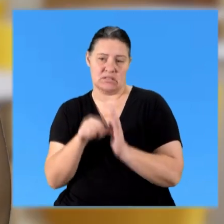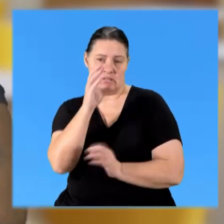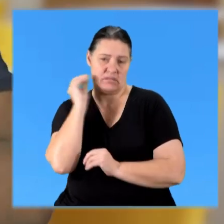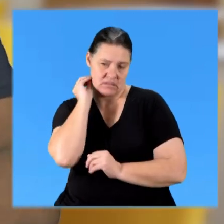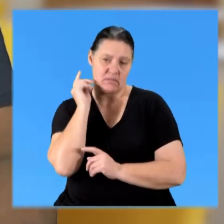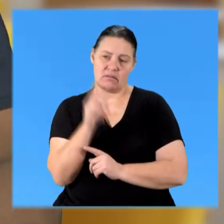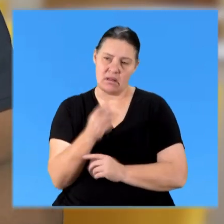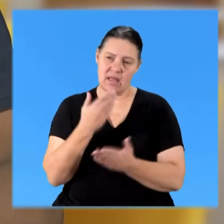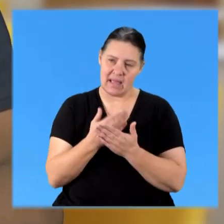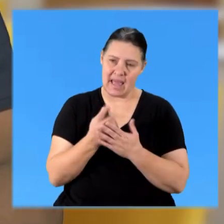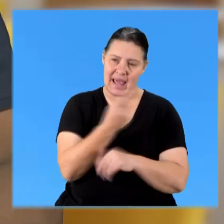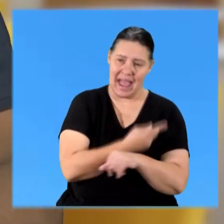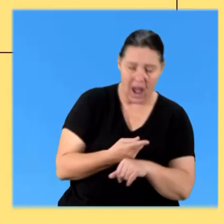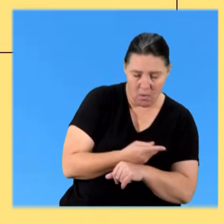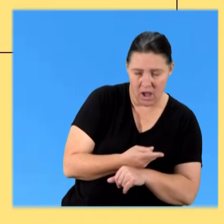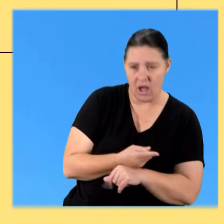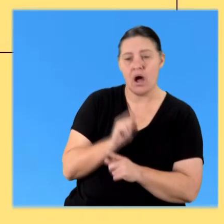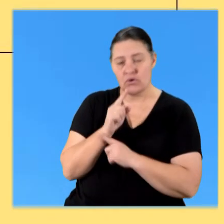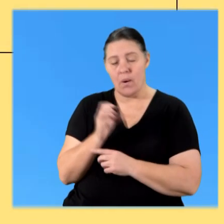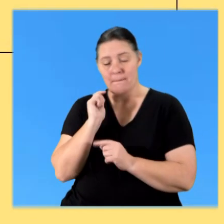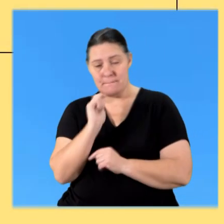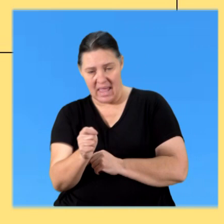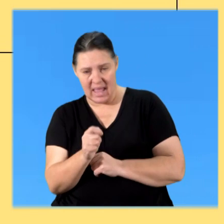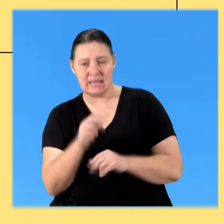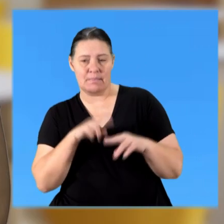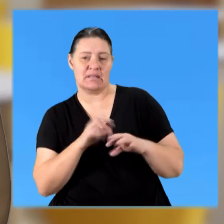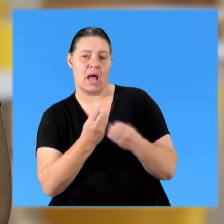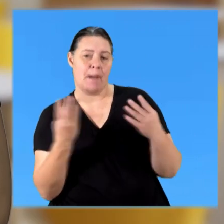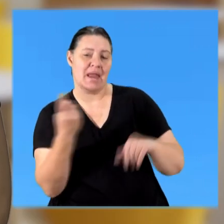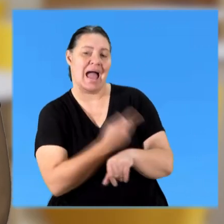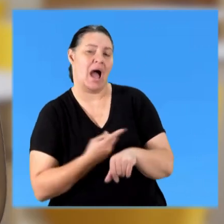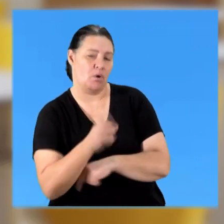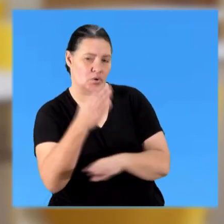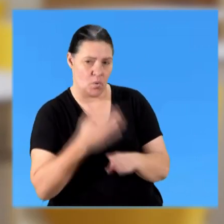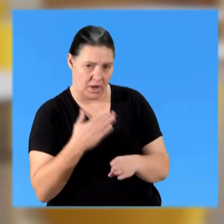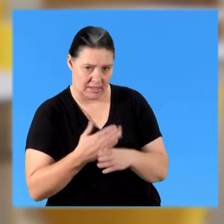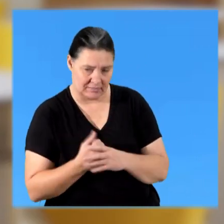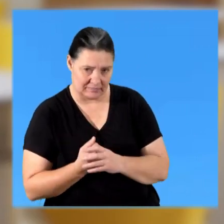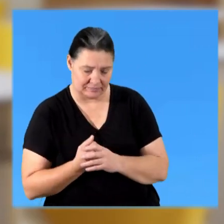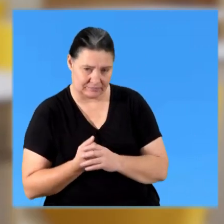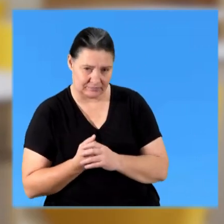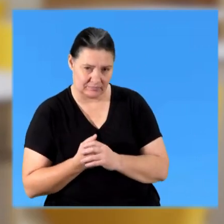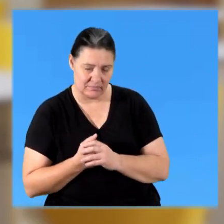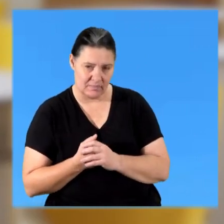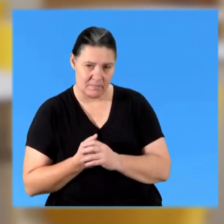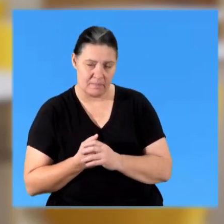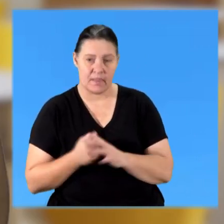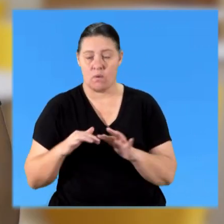And that rate can be an hourly rate whereby you are paid per the hours that you would have